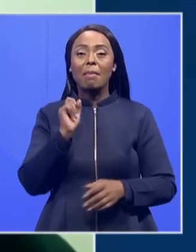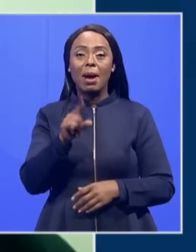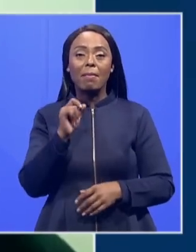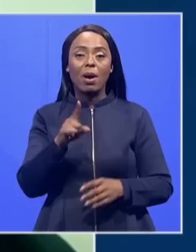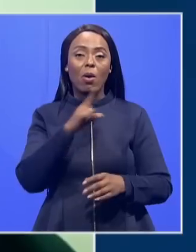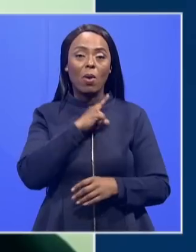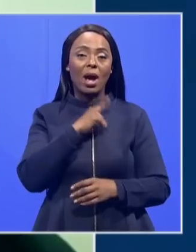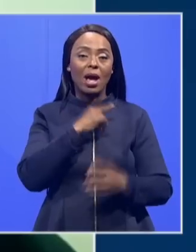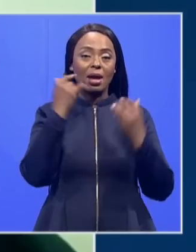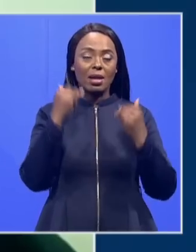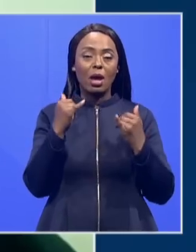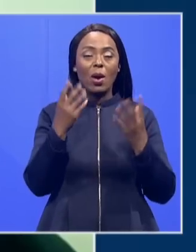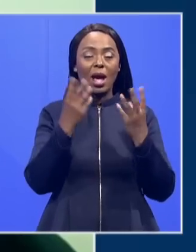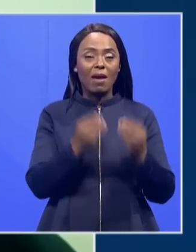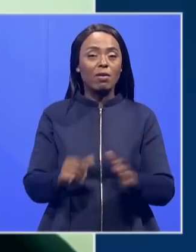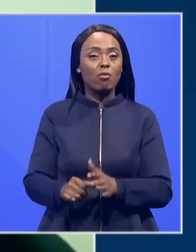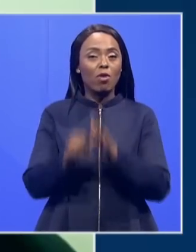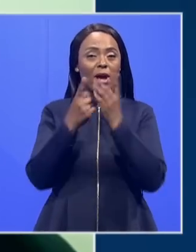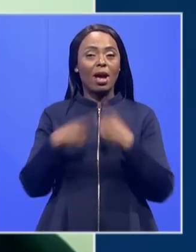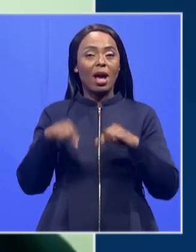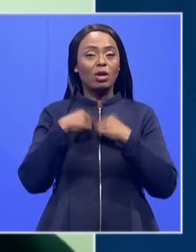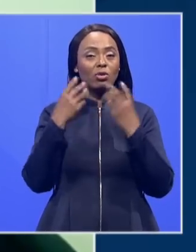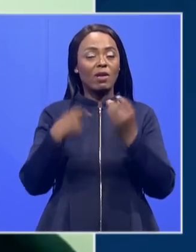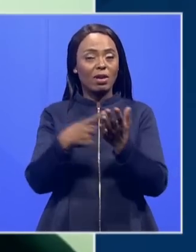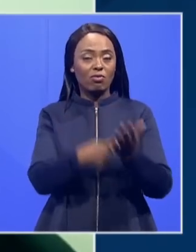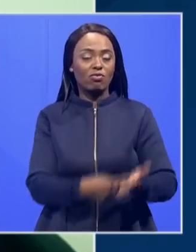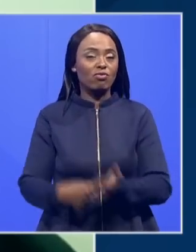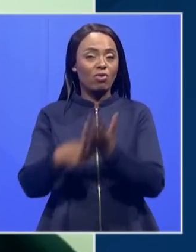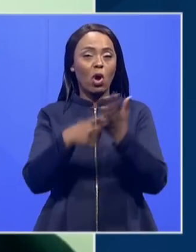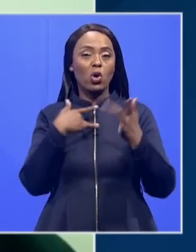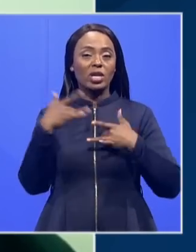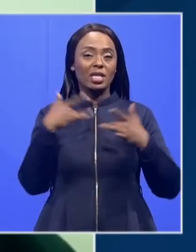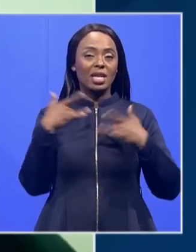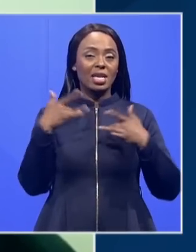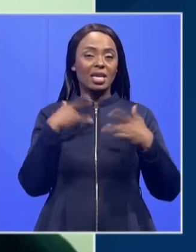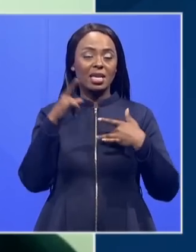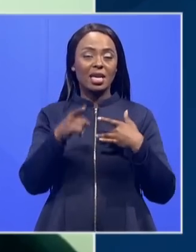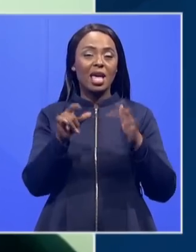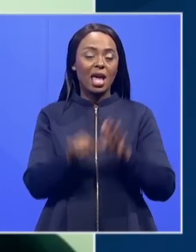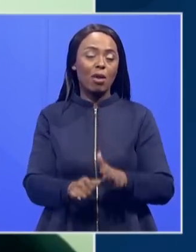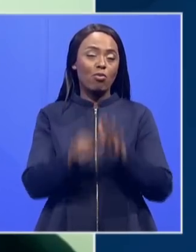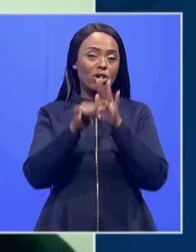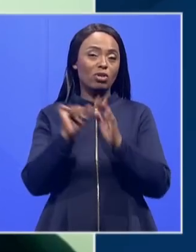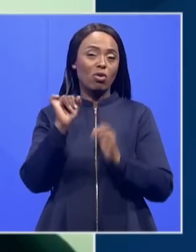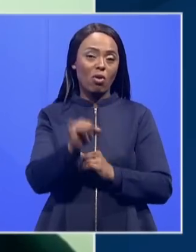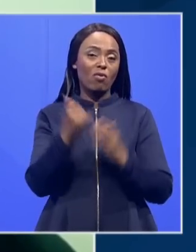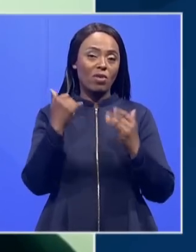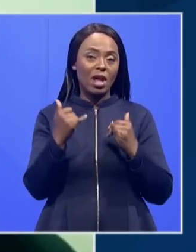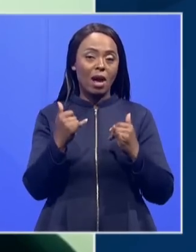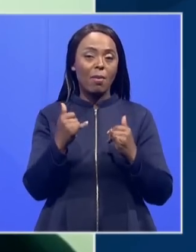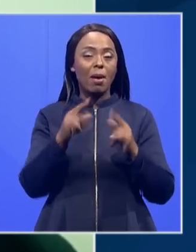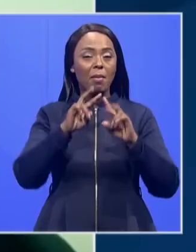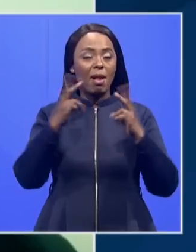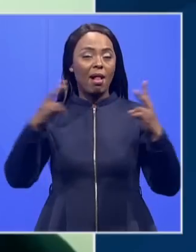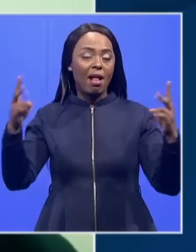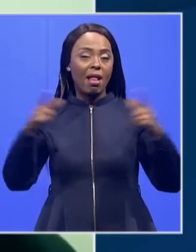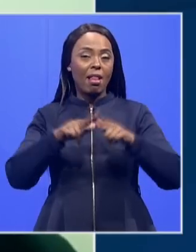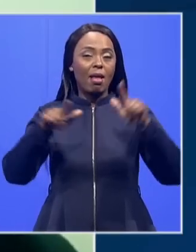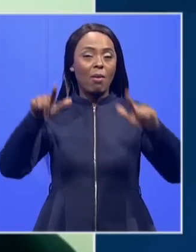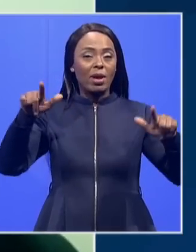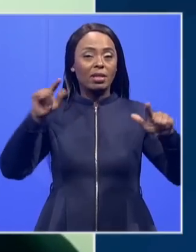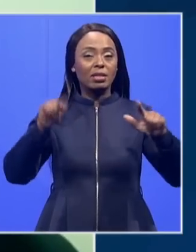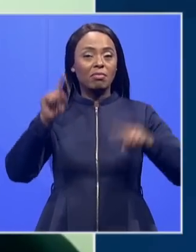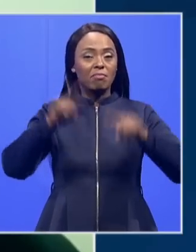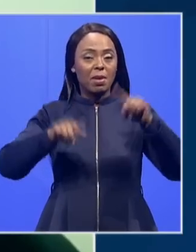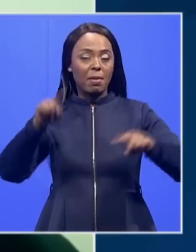is necessary for us to have this conversation concerning the importance of multilateralism, and how do we now